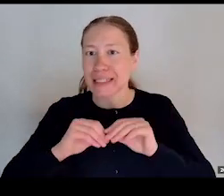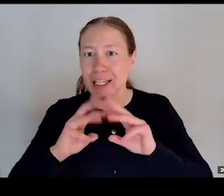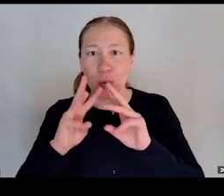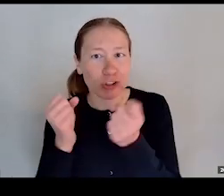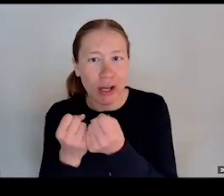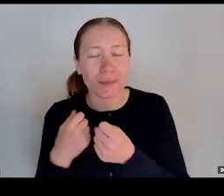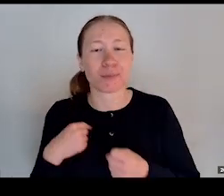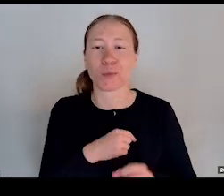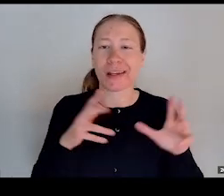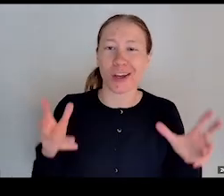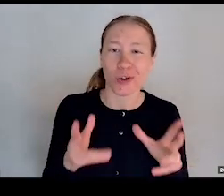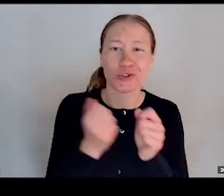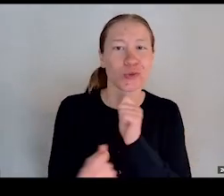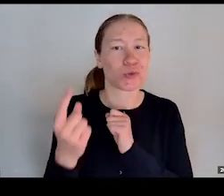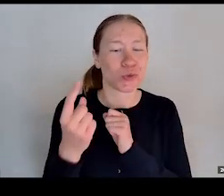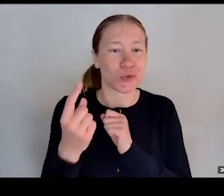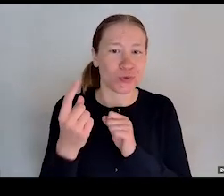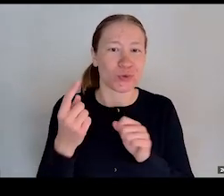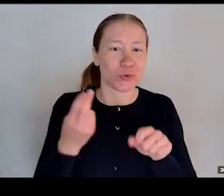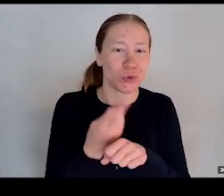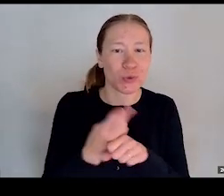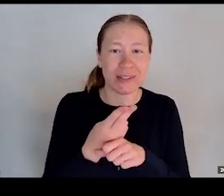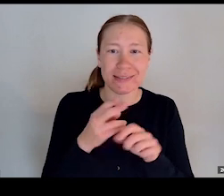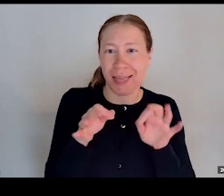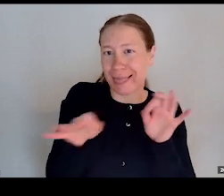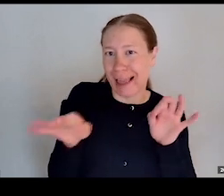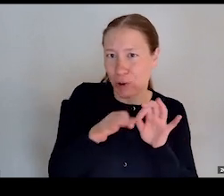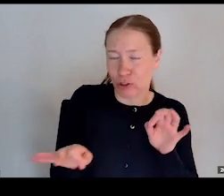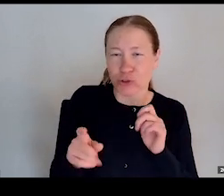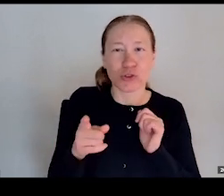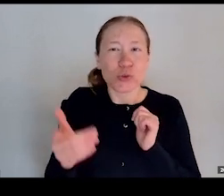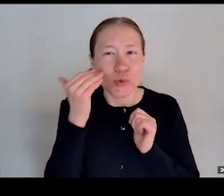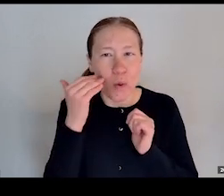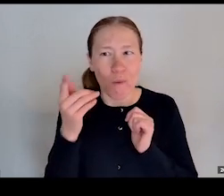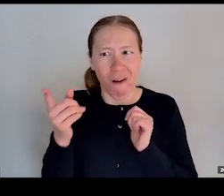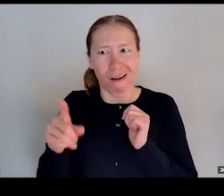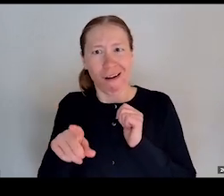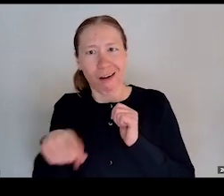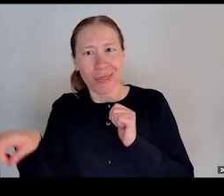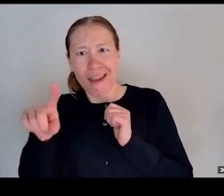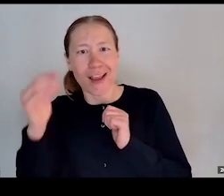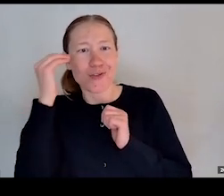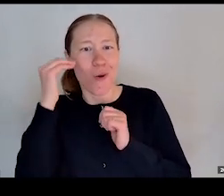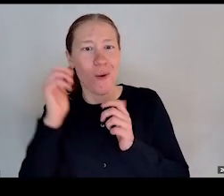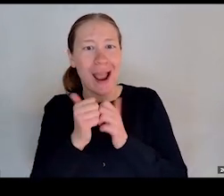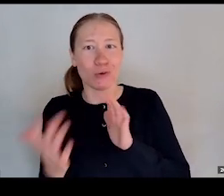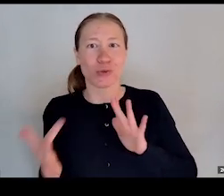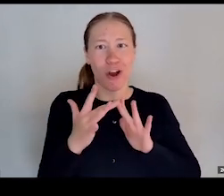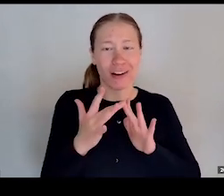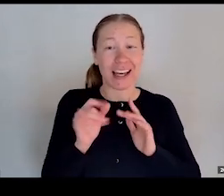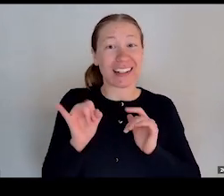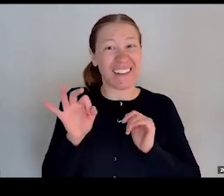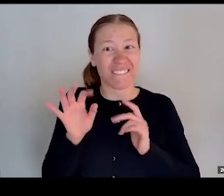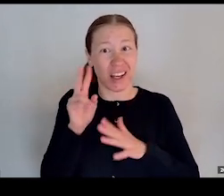you use the following language to ensure that individuals know how to contact the training organizer if they anticipate that there are accommodations